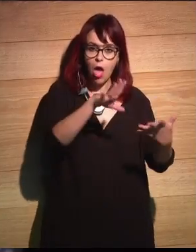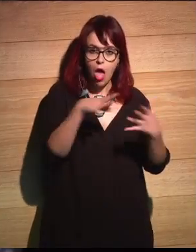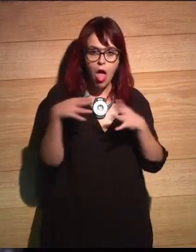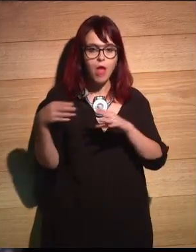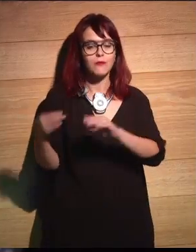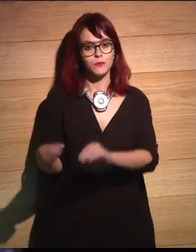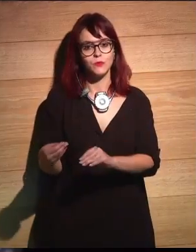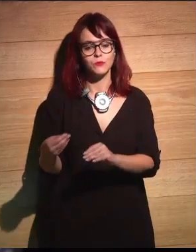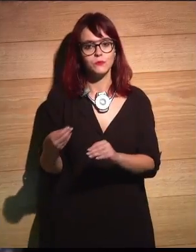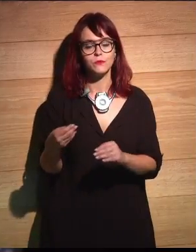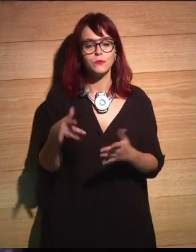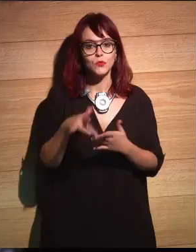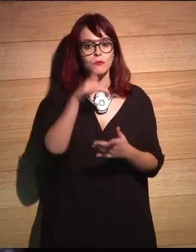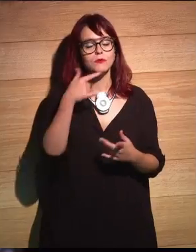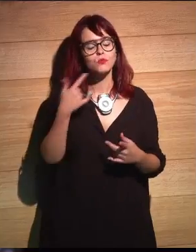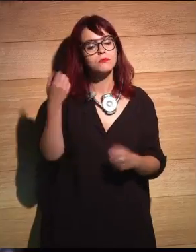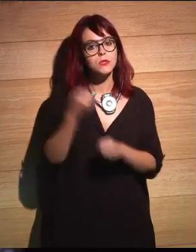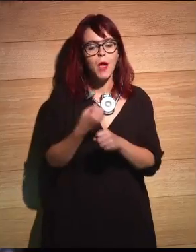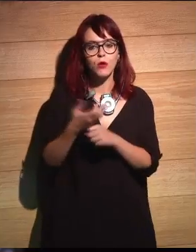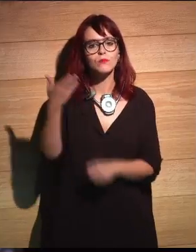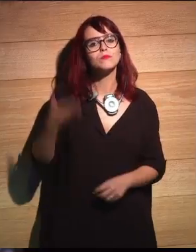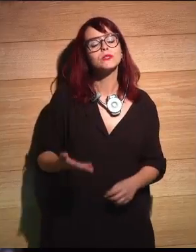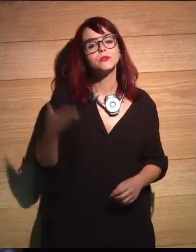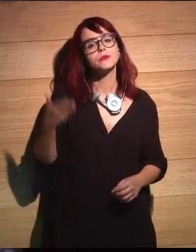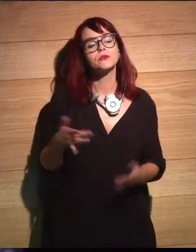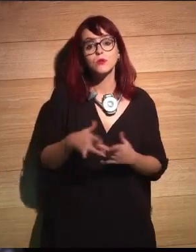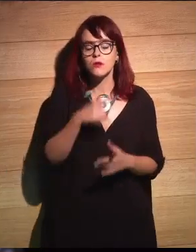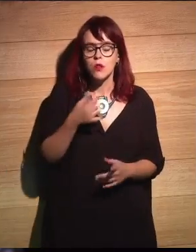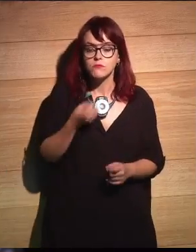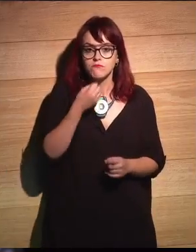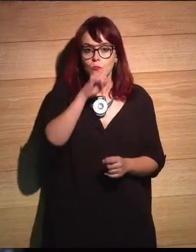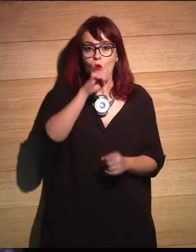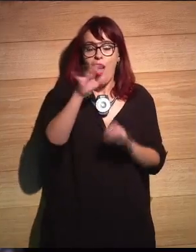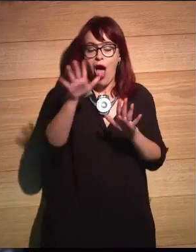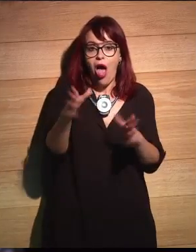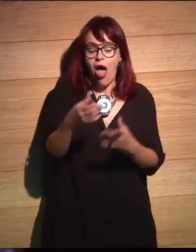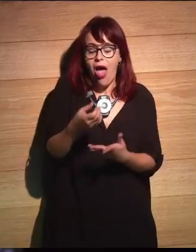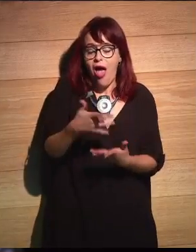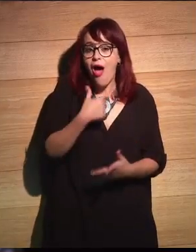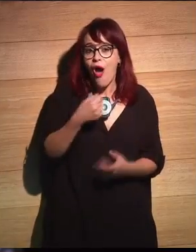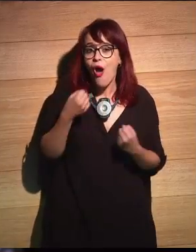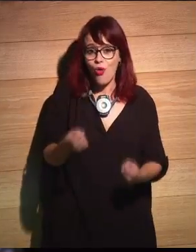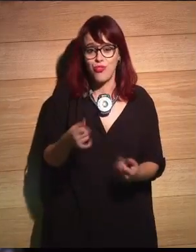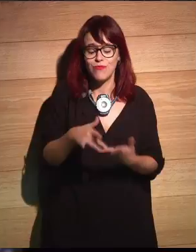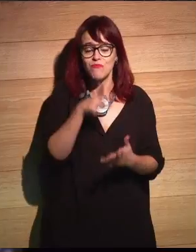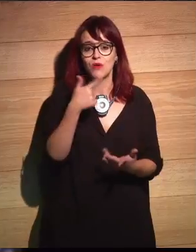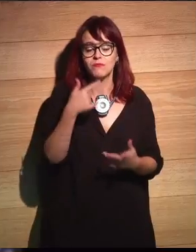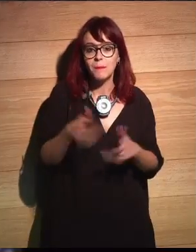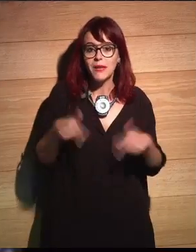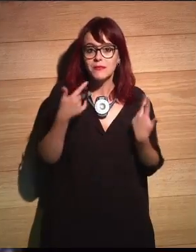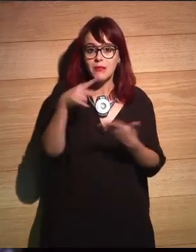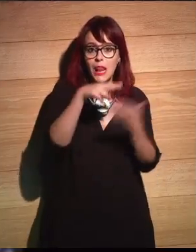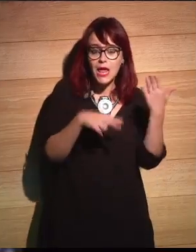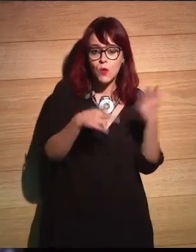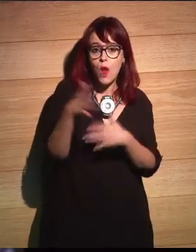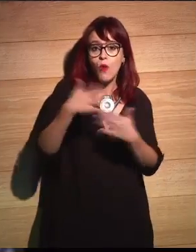impressive job, so I love them, and that's how it's possible what you say, that you can read Japanese or whatever, and still